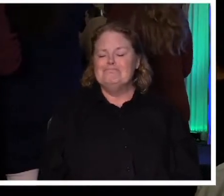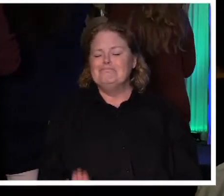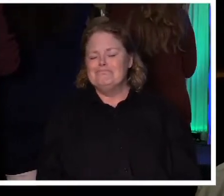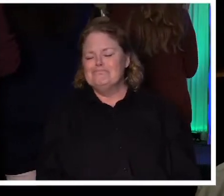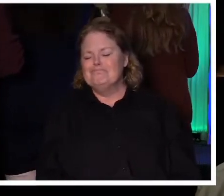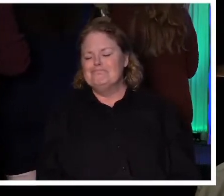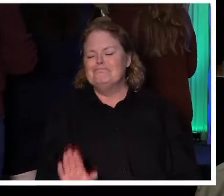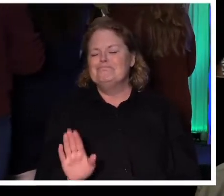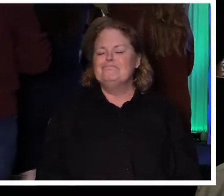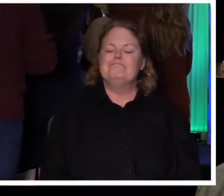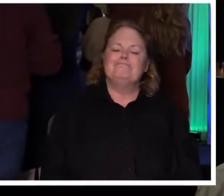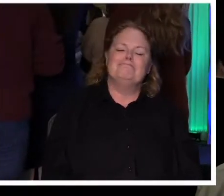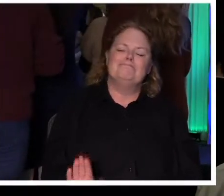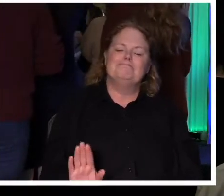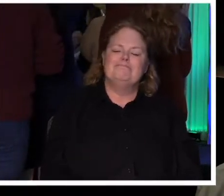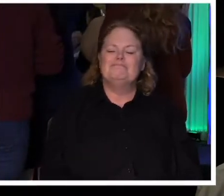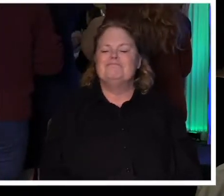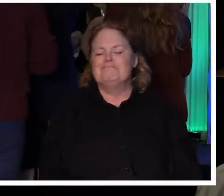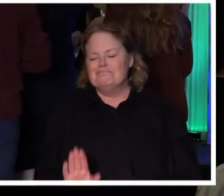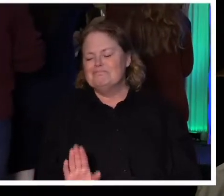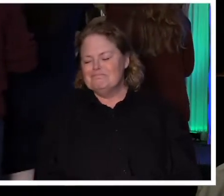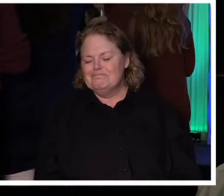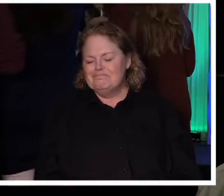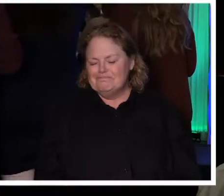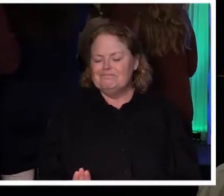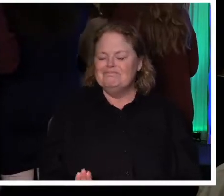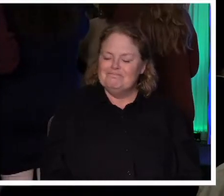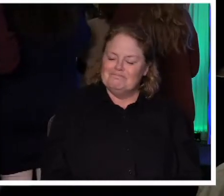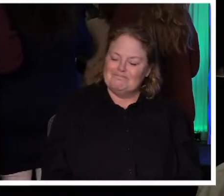more time together, shall we?